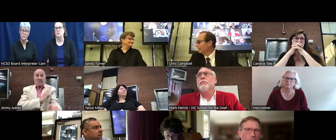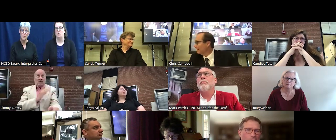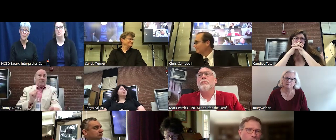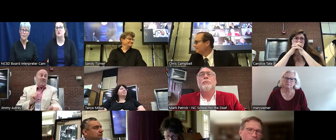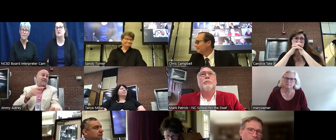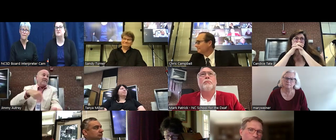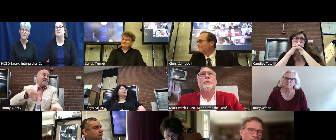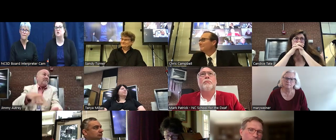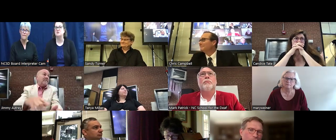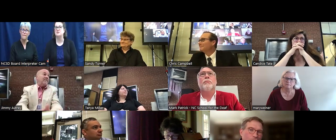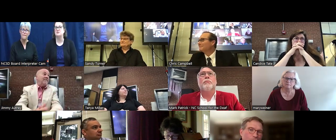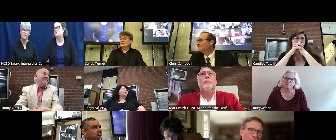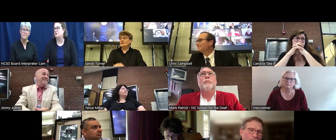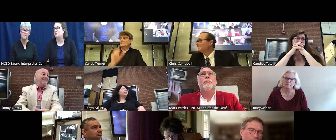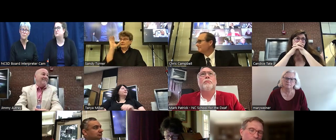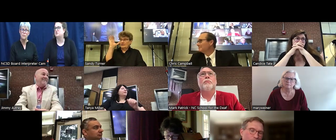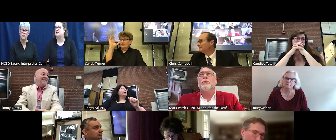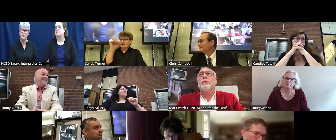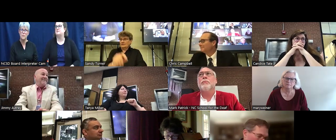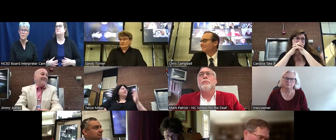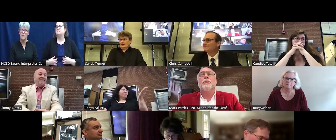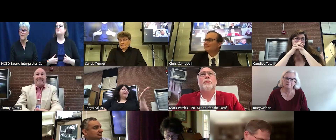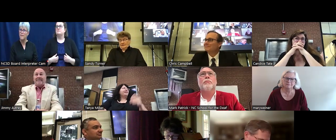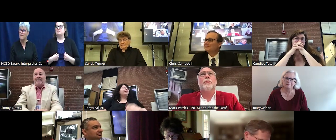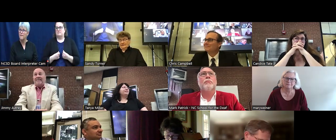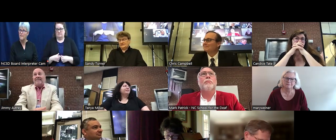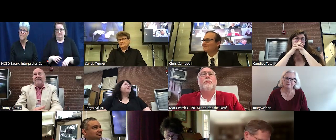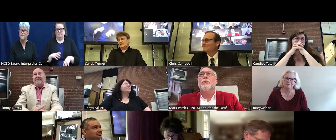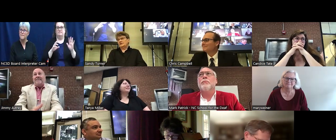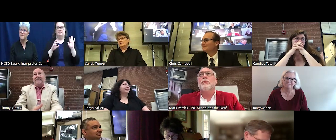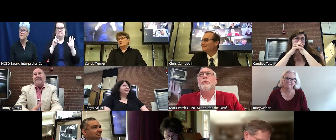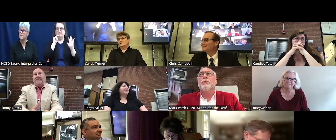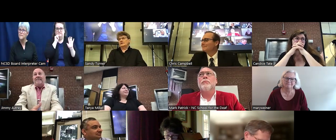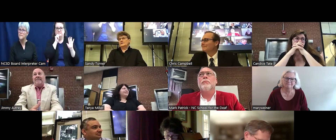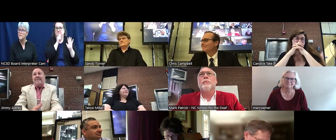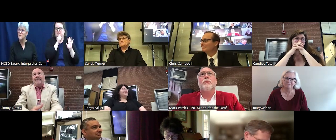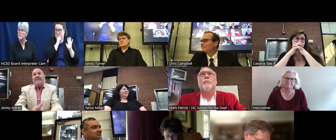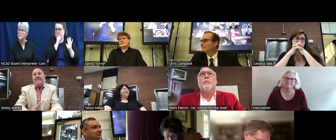that would work as far as the Board of Trustees. This is Sandy.